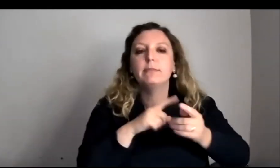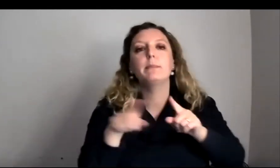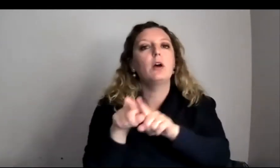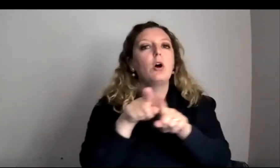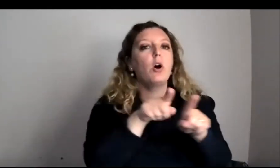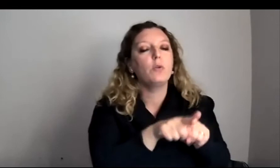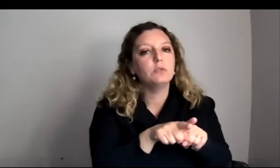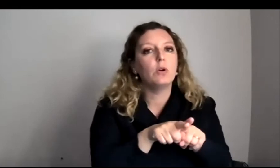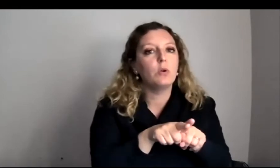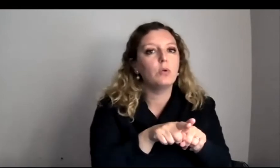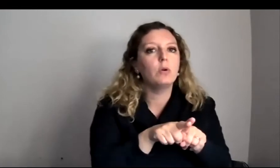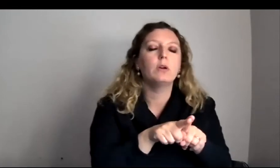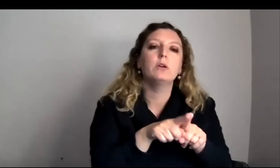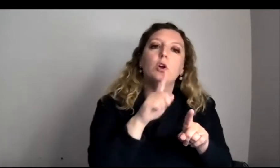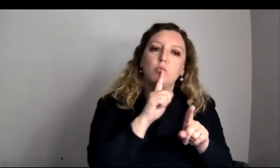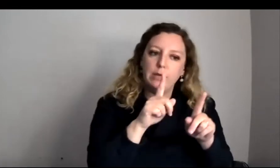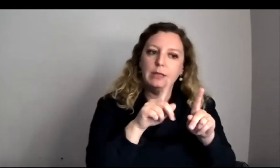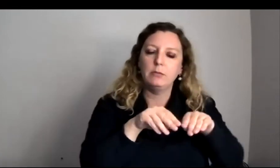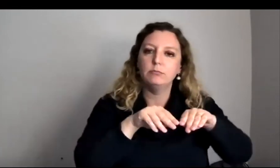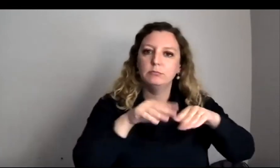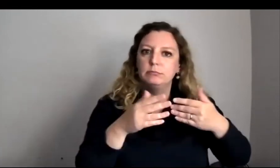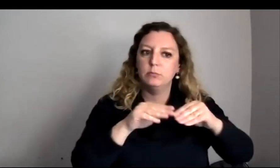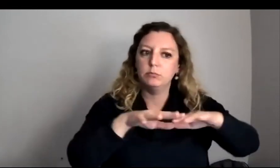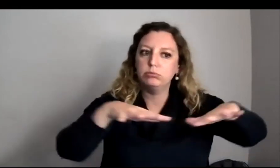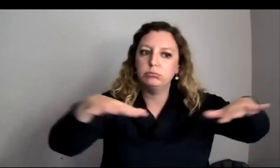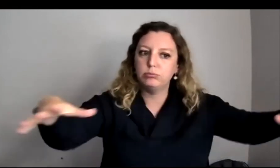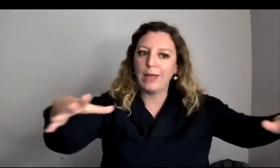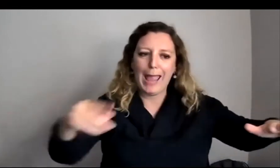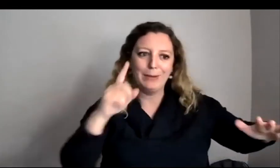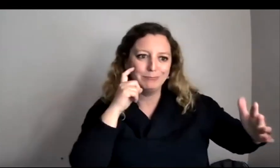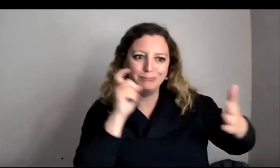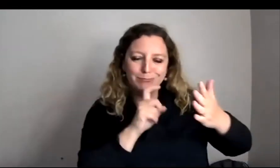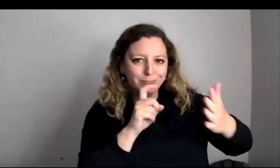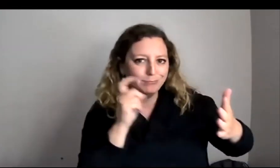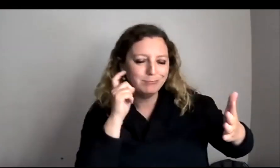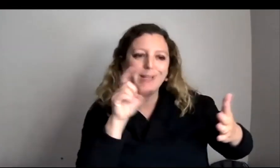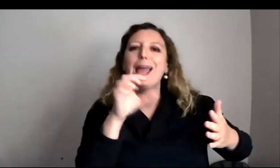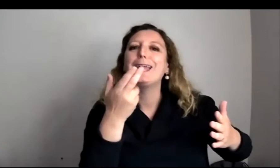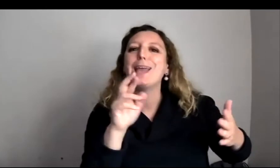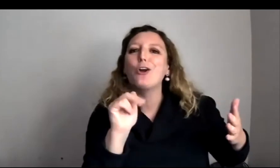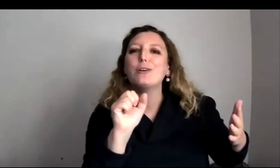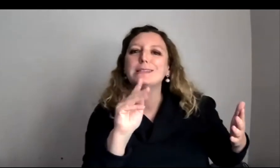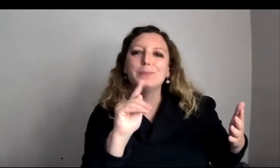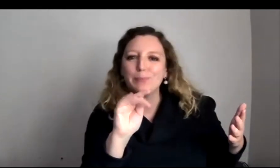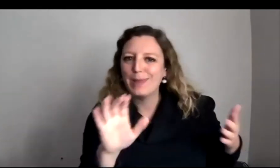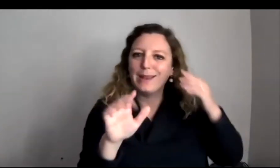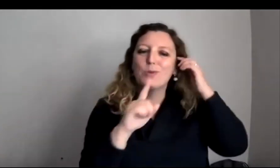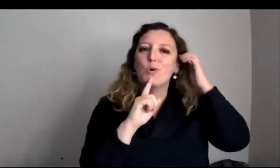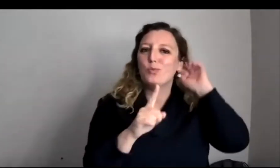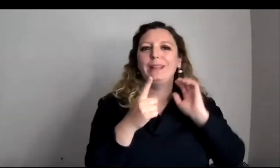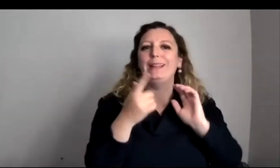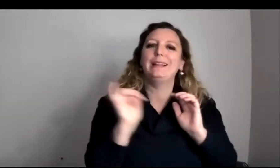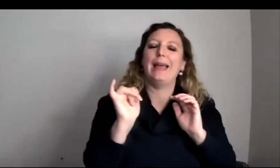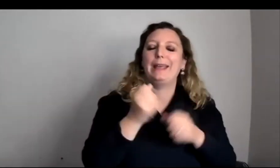also are pretty widely distributed, and they're charismatic. They can serve as this really effective umbrella